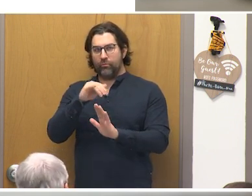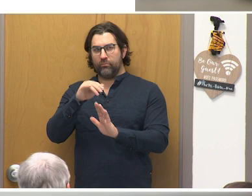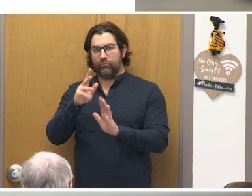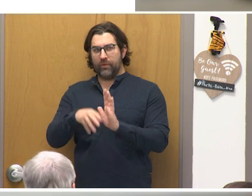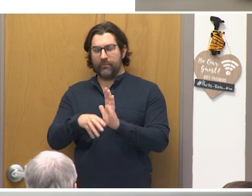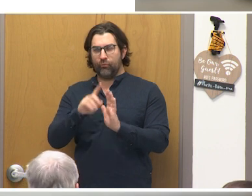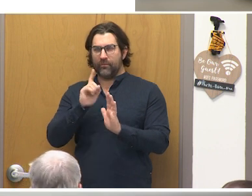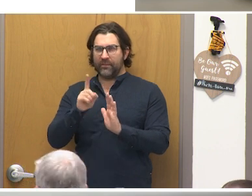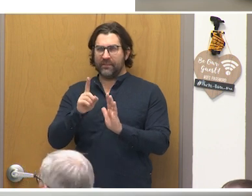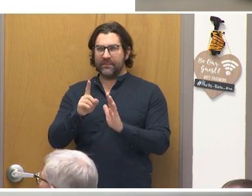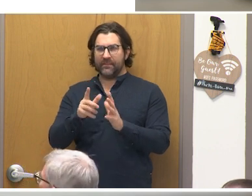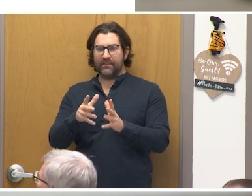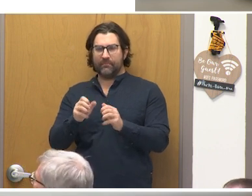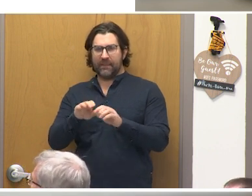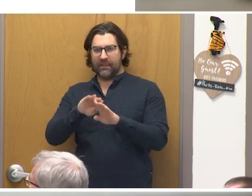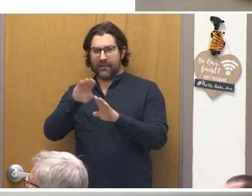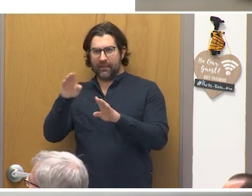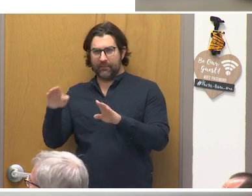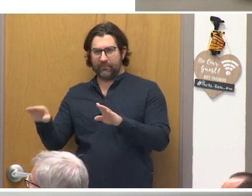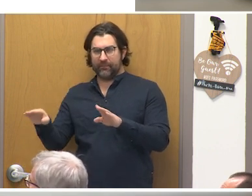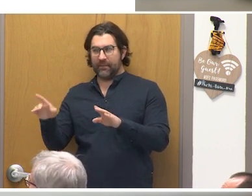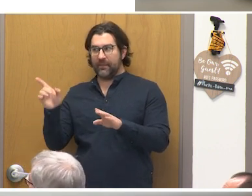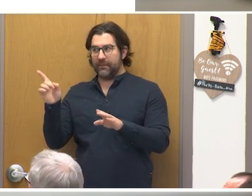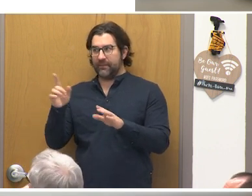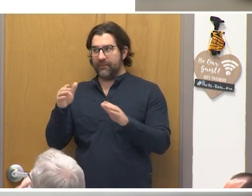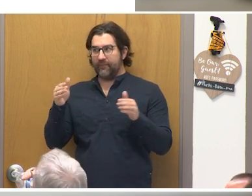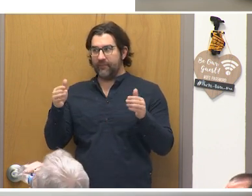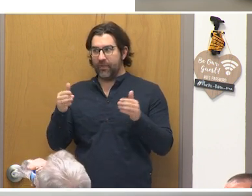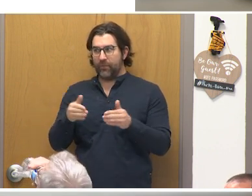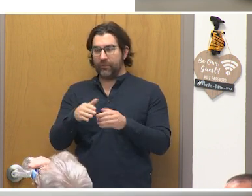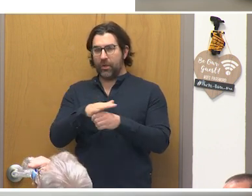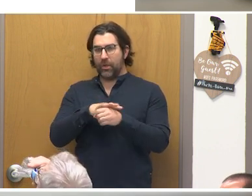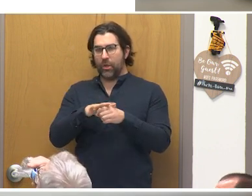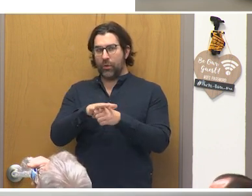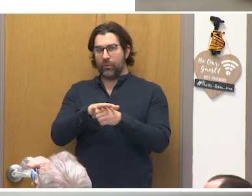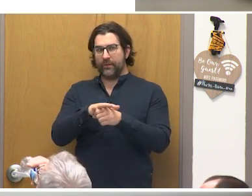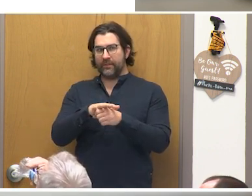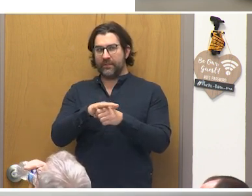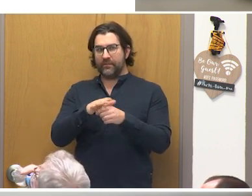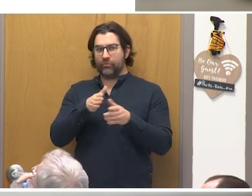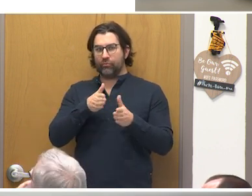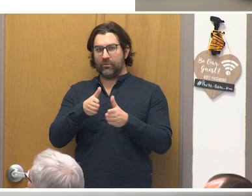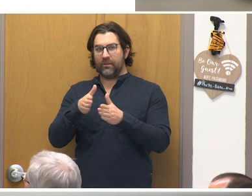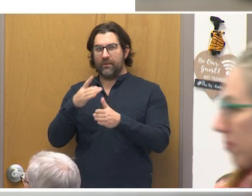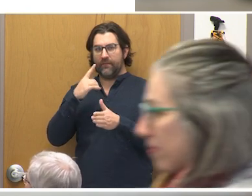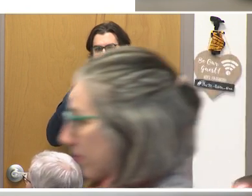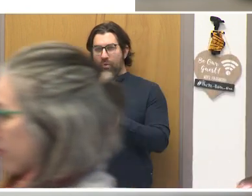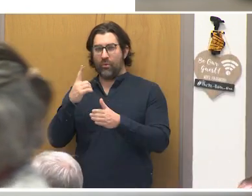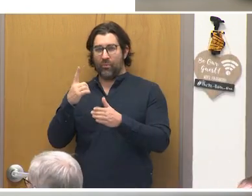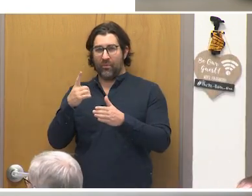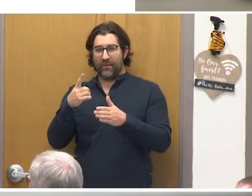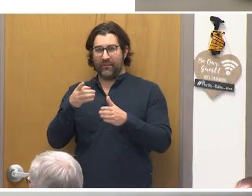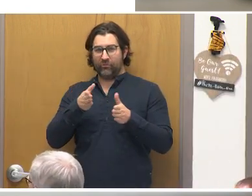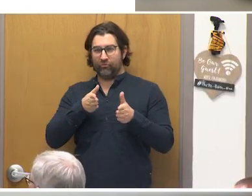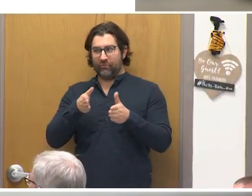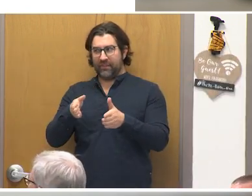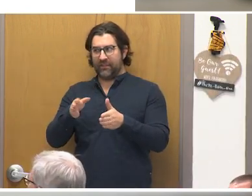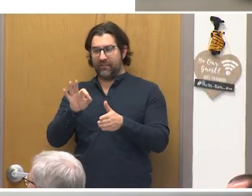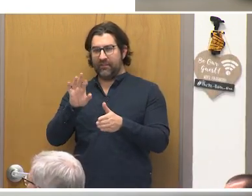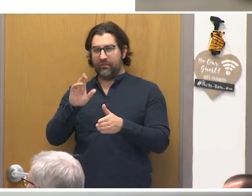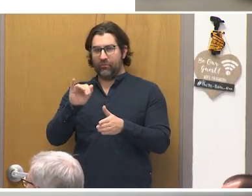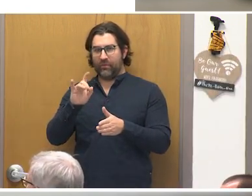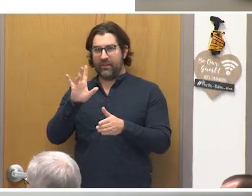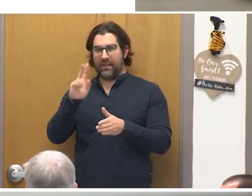of mostly speed humps, is focused on those local neighborhood streets. But for a corridor like Frankstown, with being the